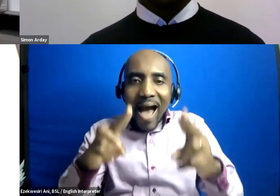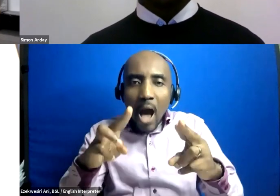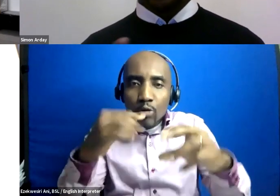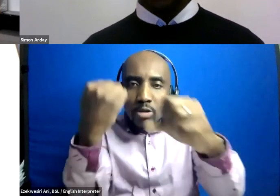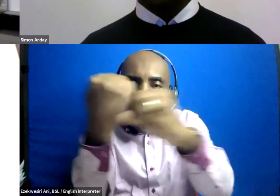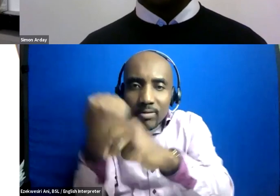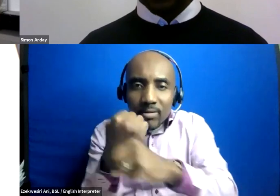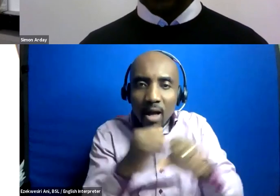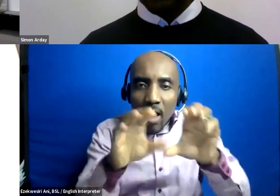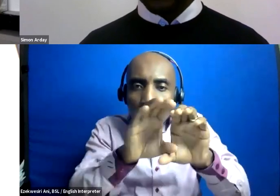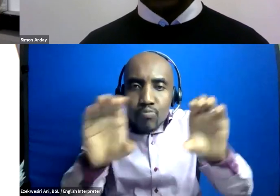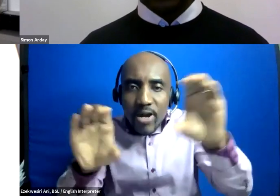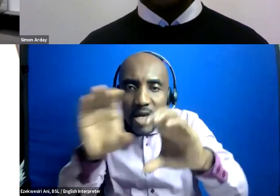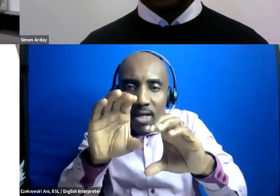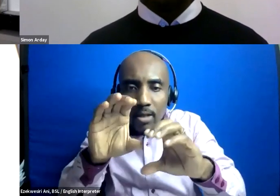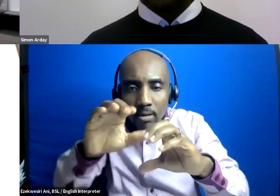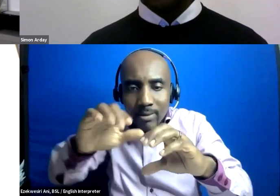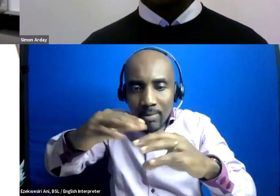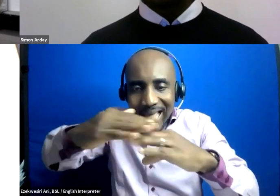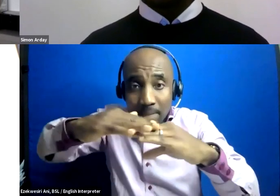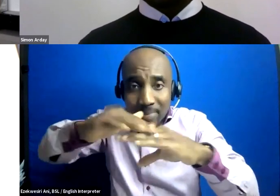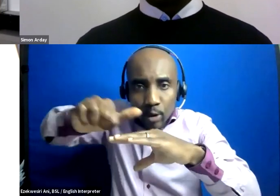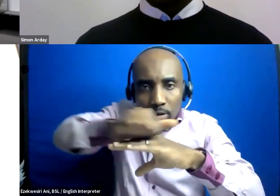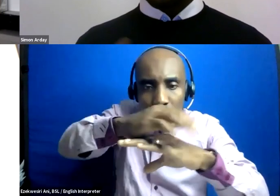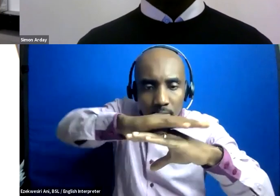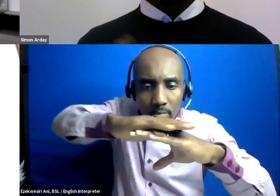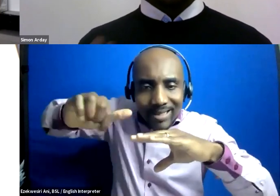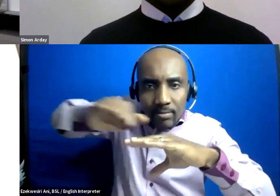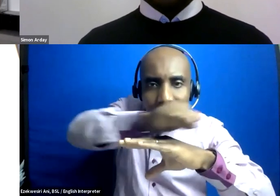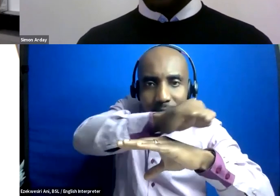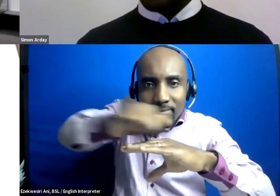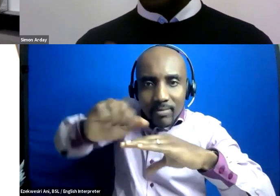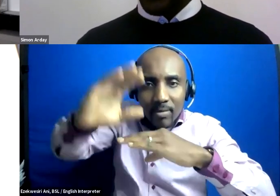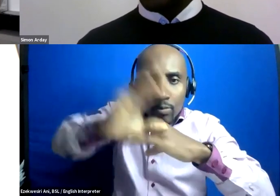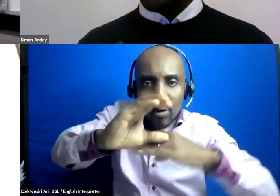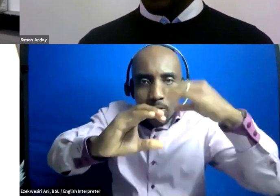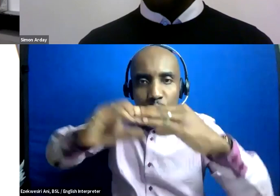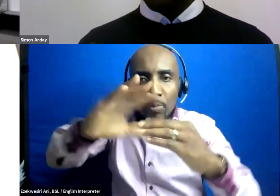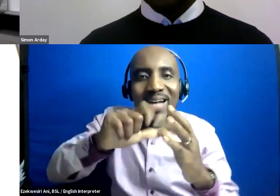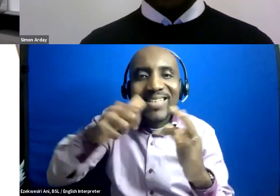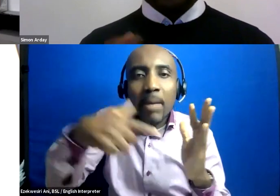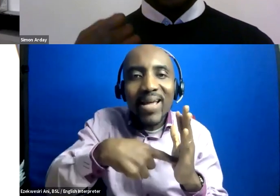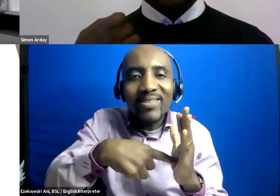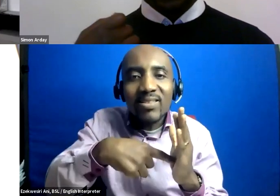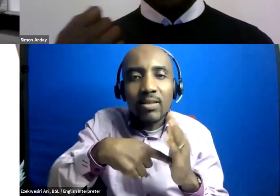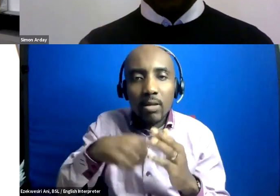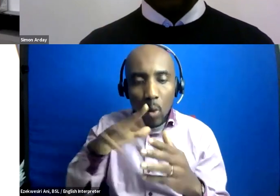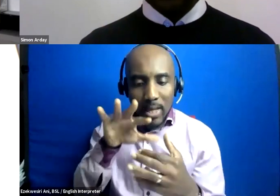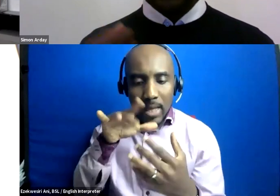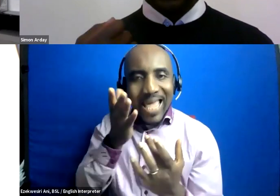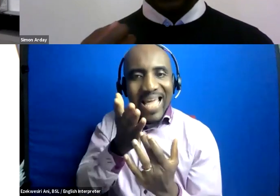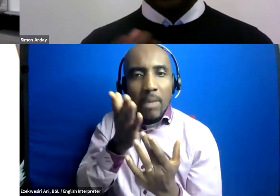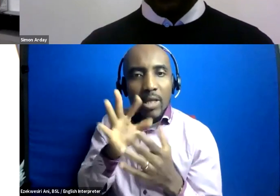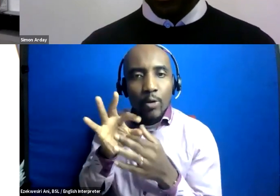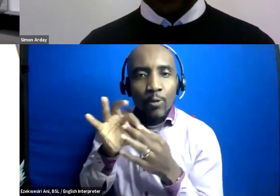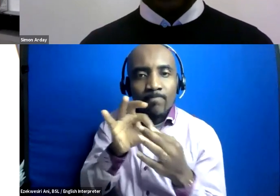health nurses. We hold a lot of these things together and collectively, I think there's a space, hopefully, for us to kind of have a